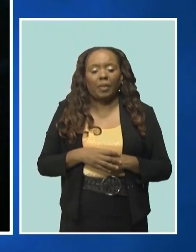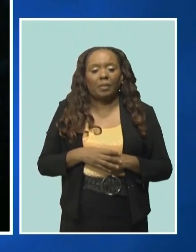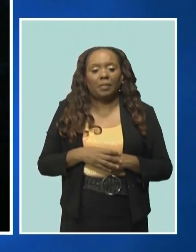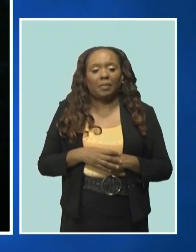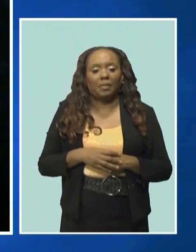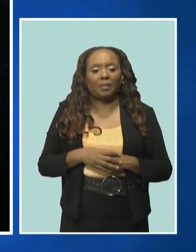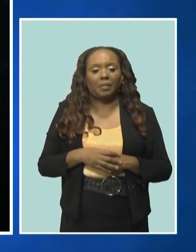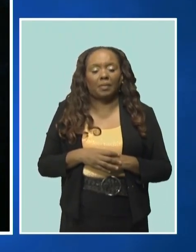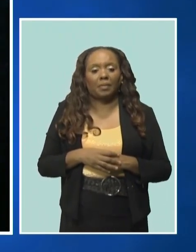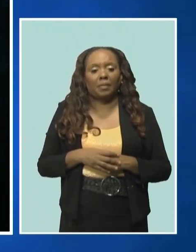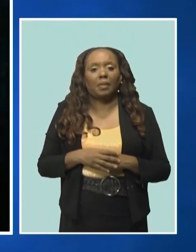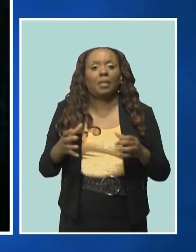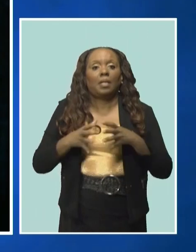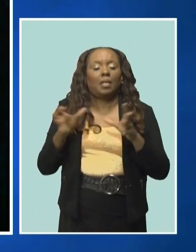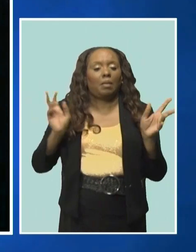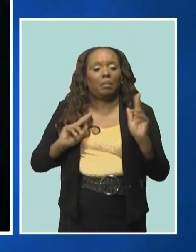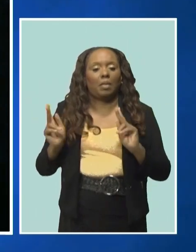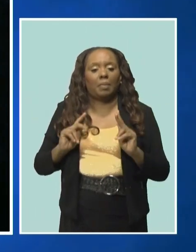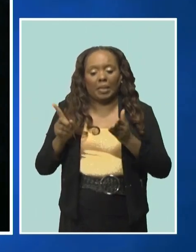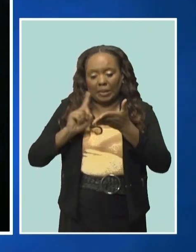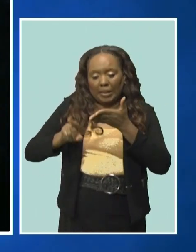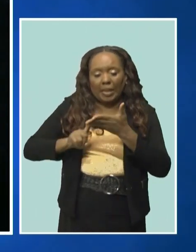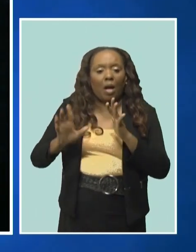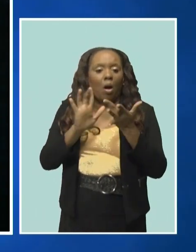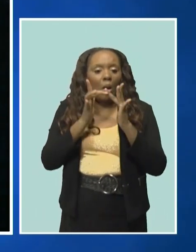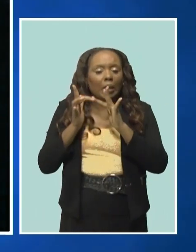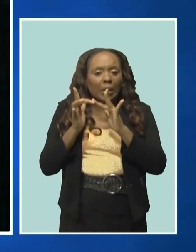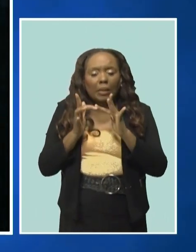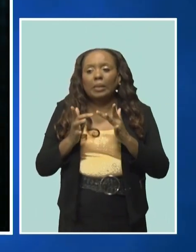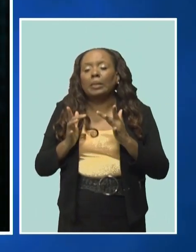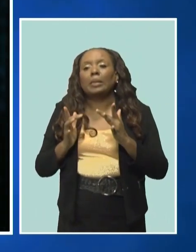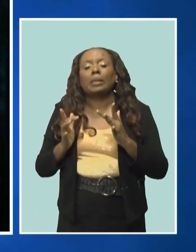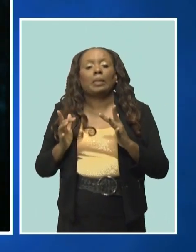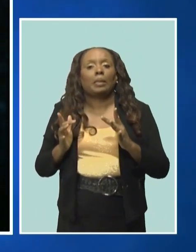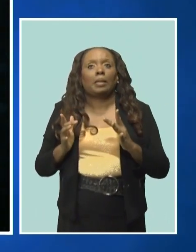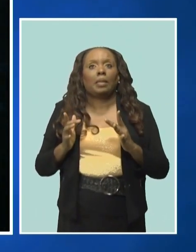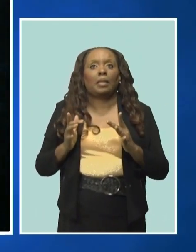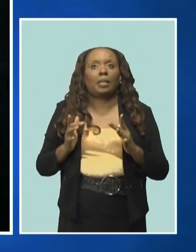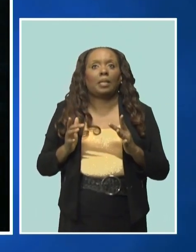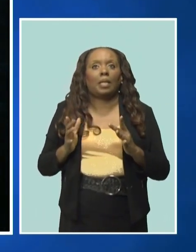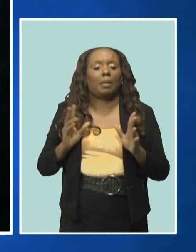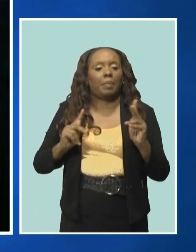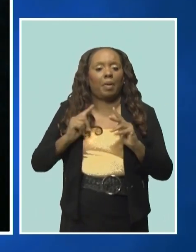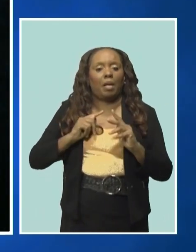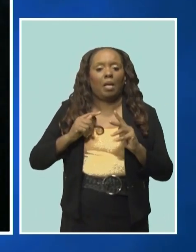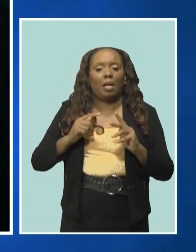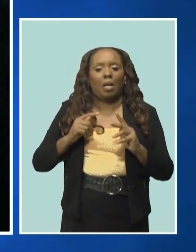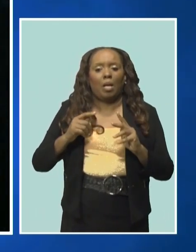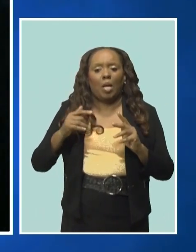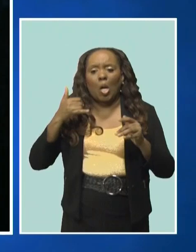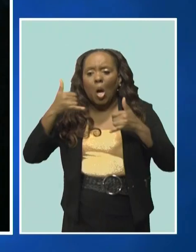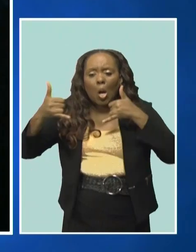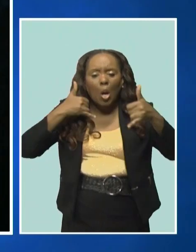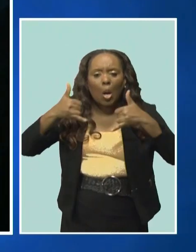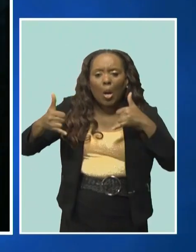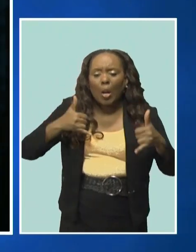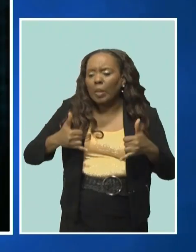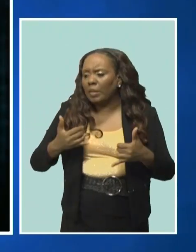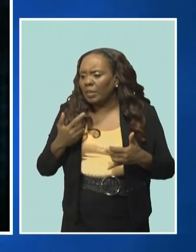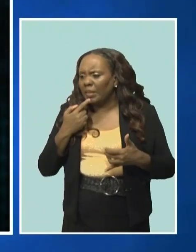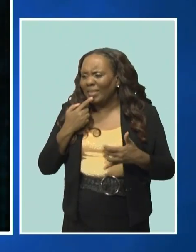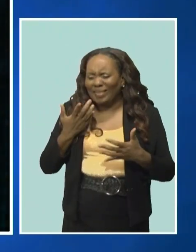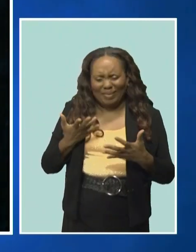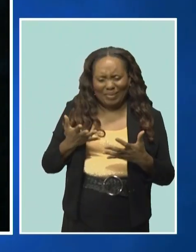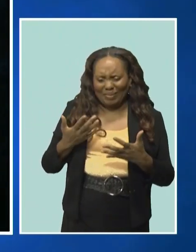been looking online and following different persons and have been flooding us with calls where the modeling appears to be different from